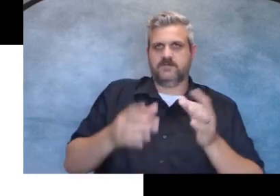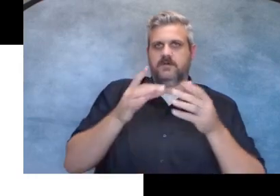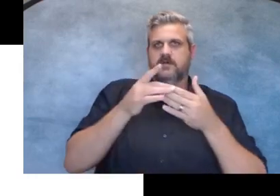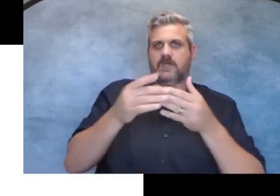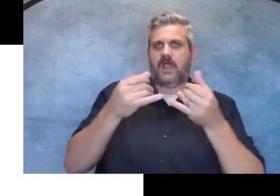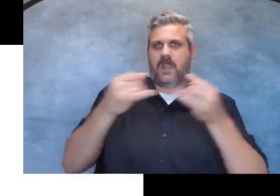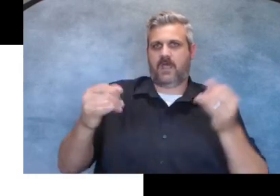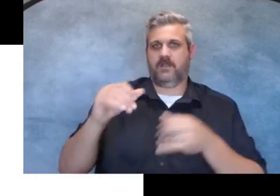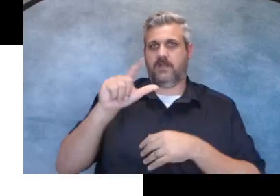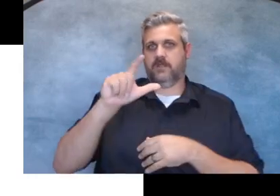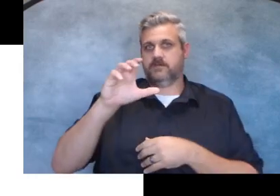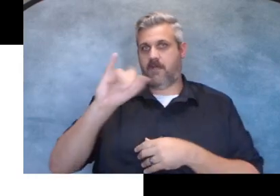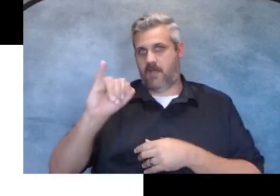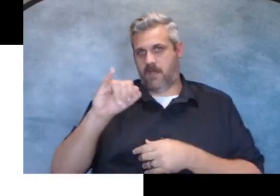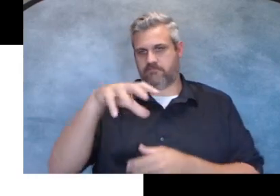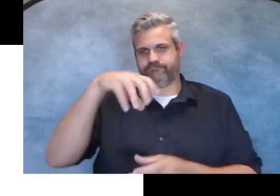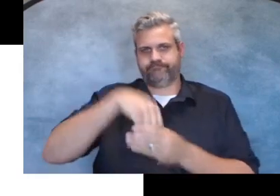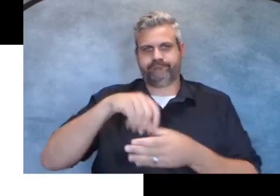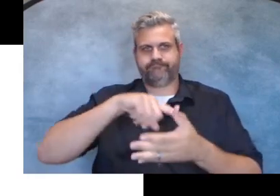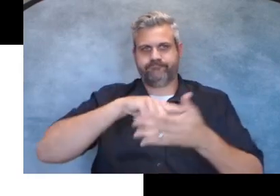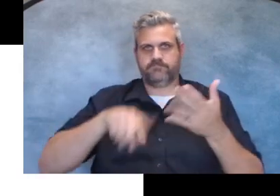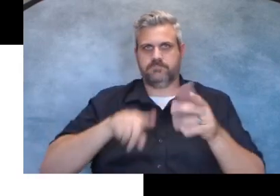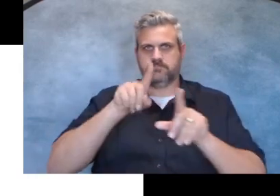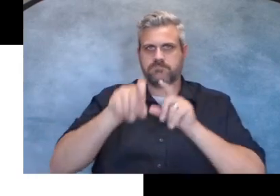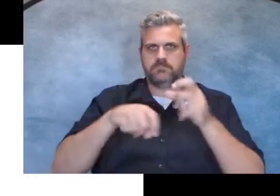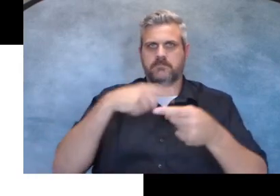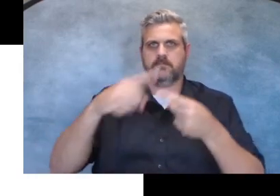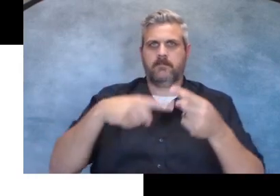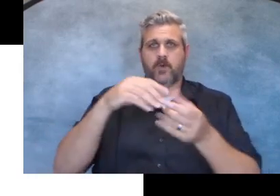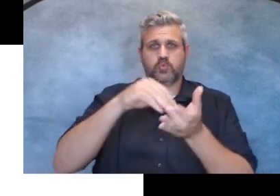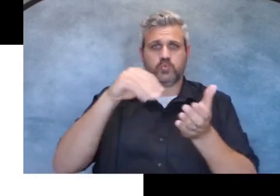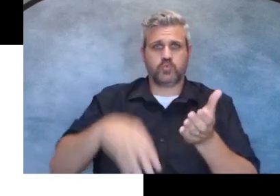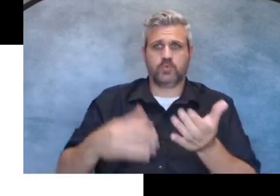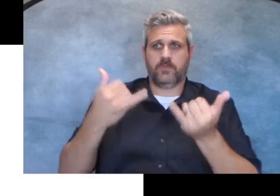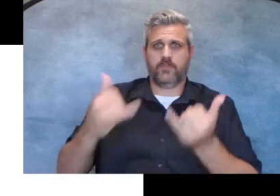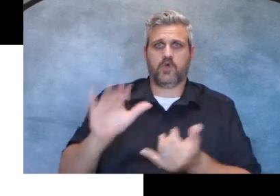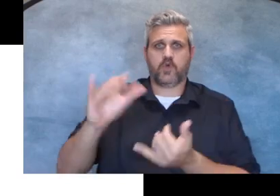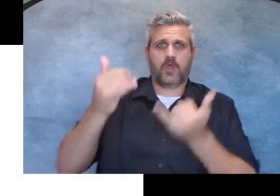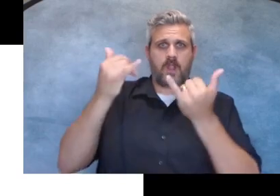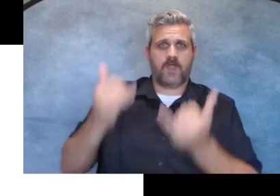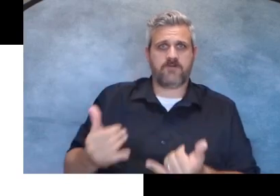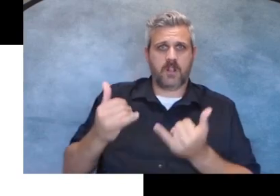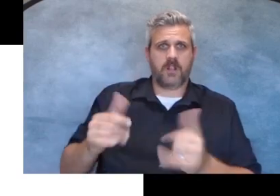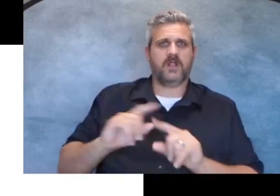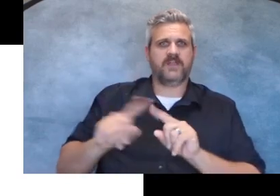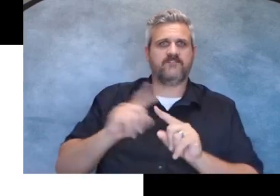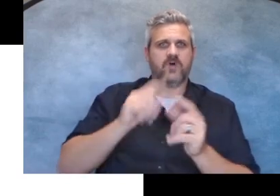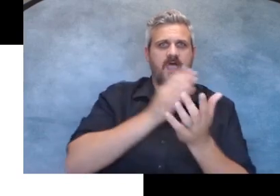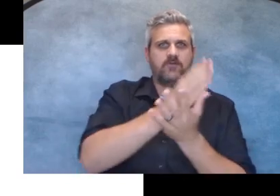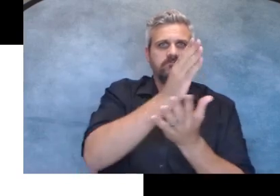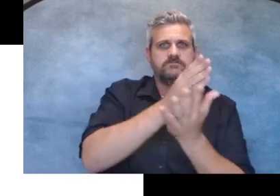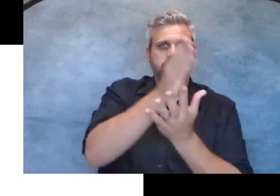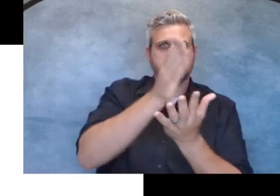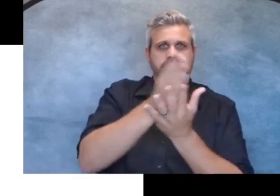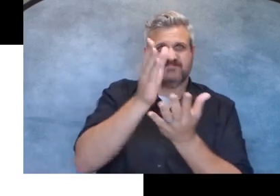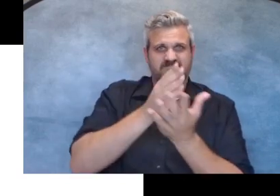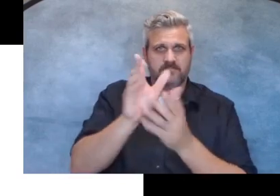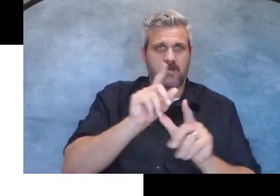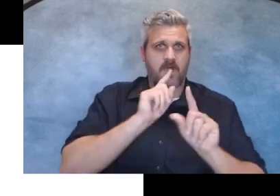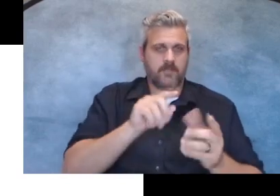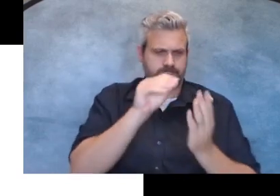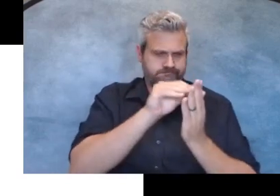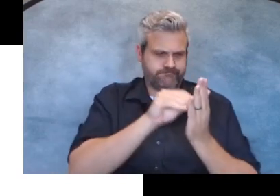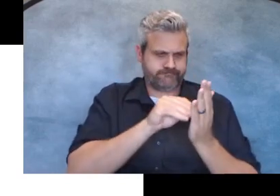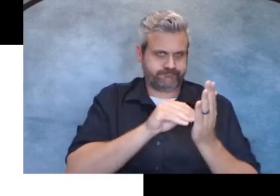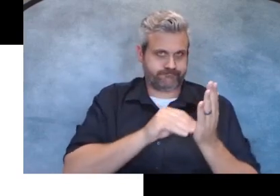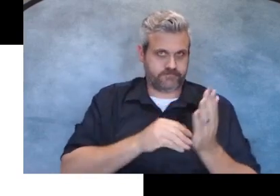The LCI contains a list of questions about your student's current level in different areas. The ARC answers the questions to assist in